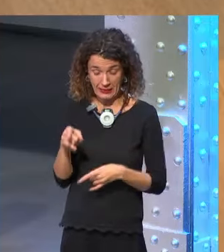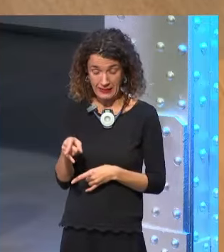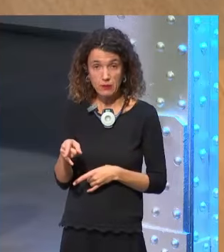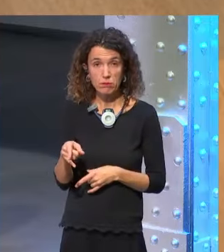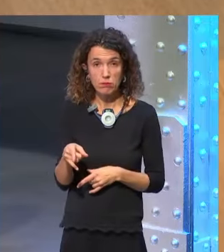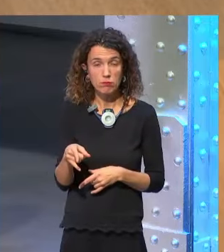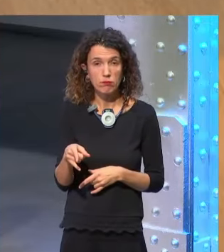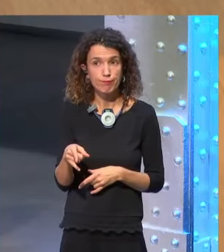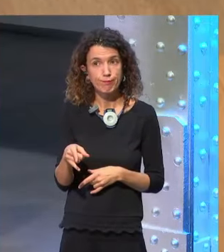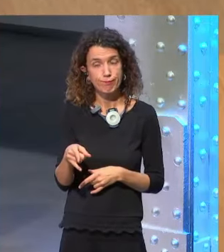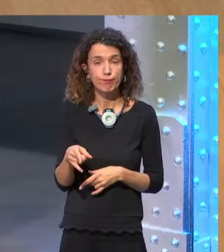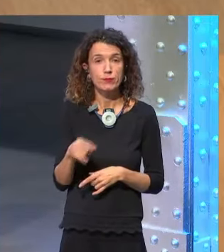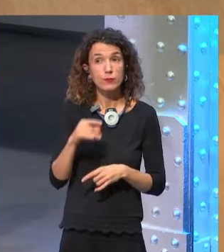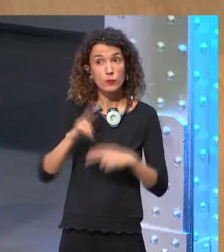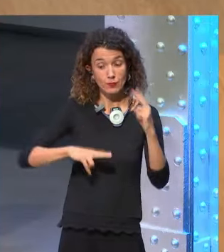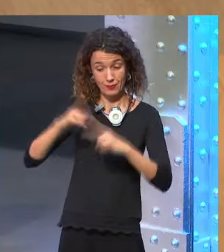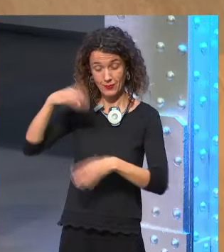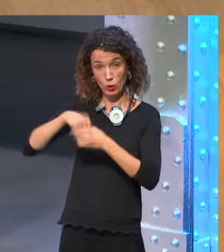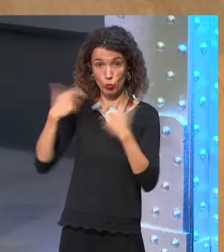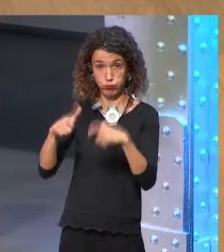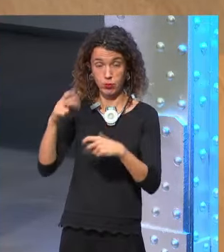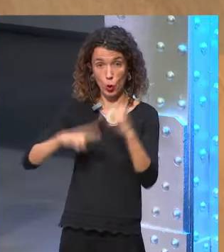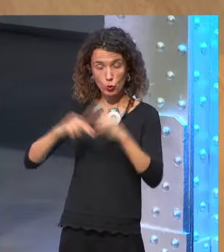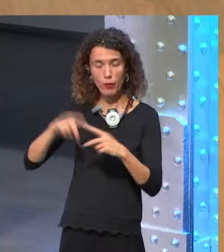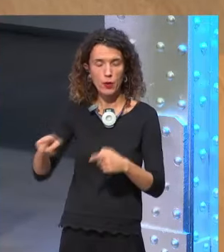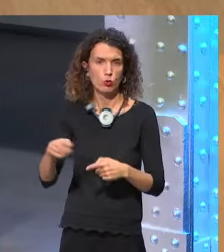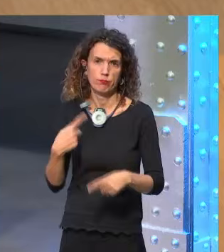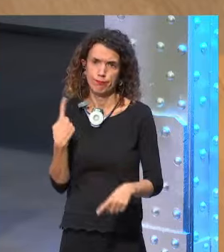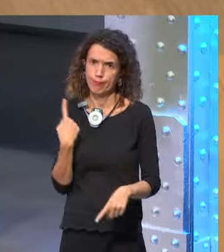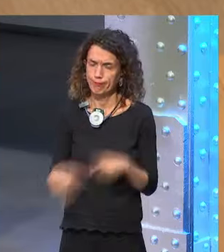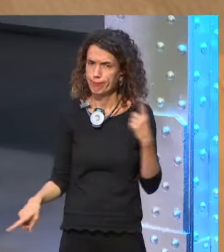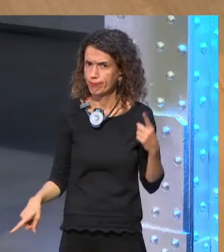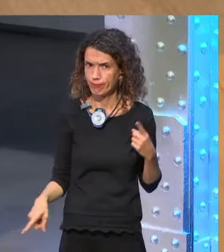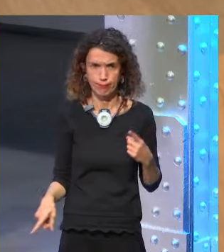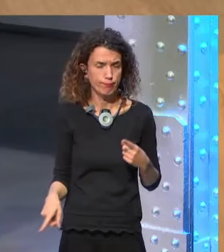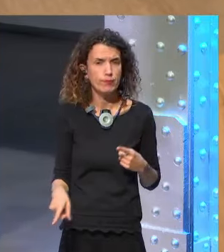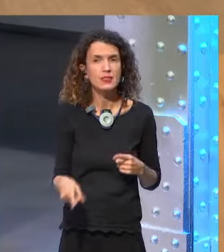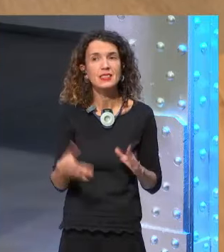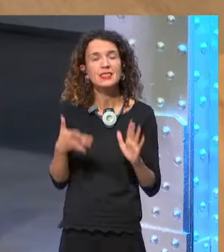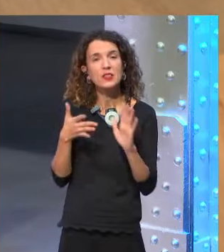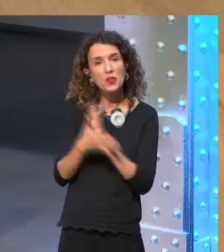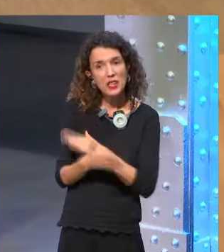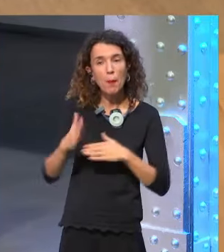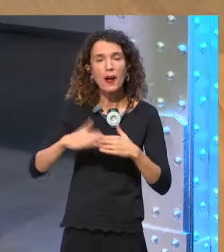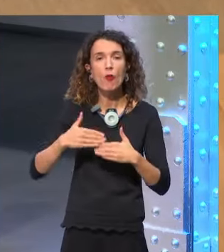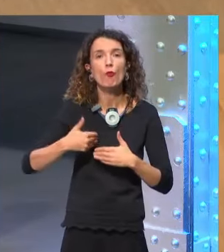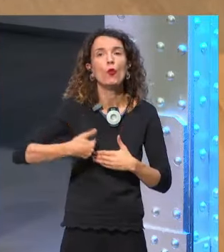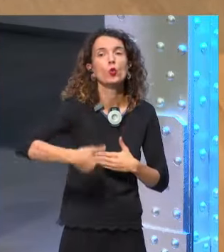in construction, this changes dramatically. What does that mean for the future of architecture in terms